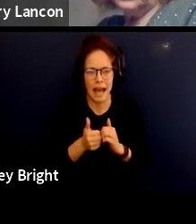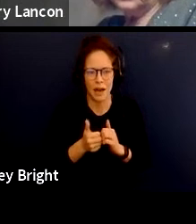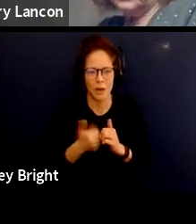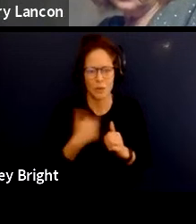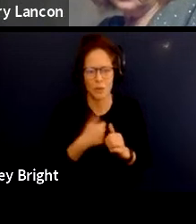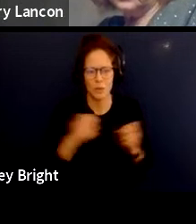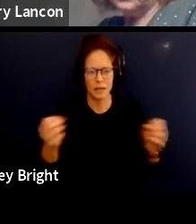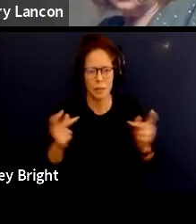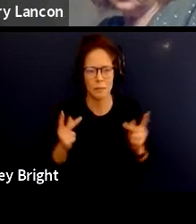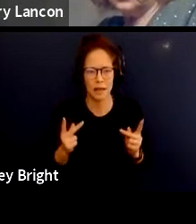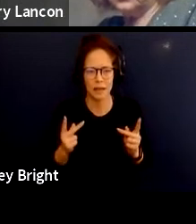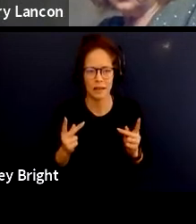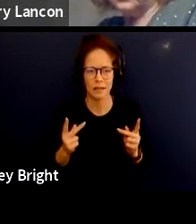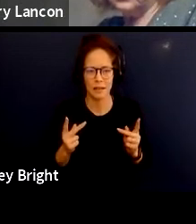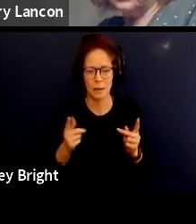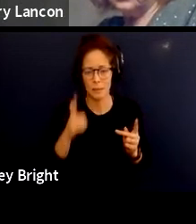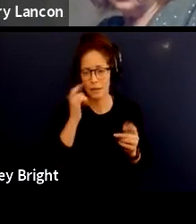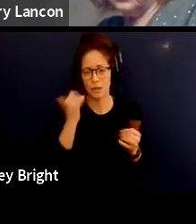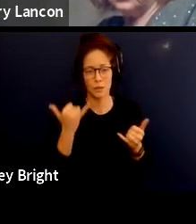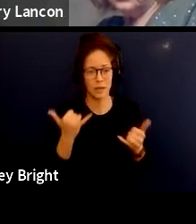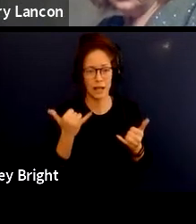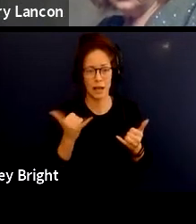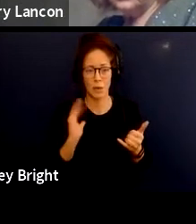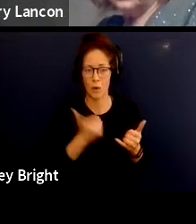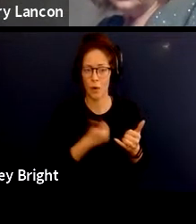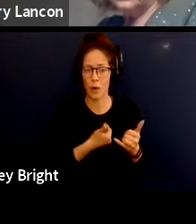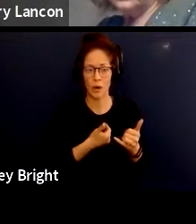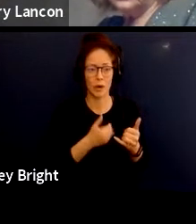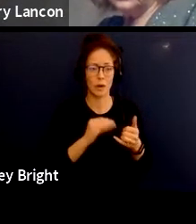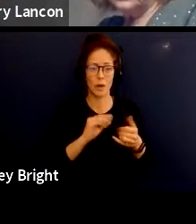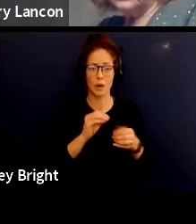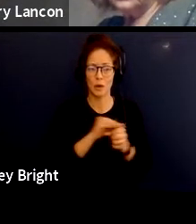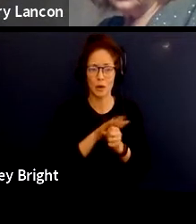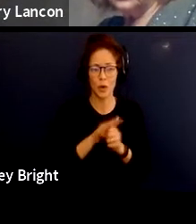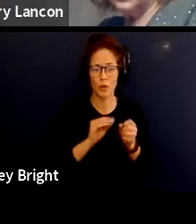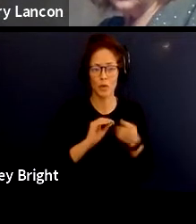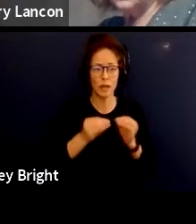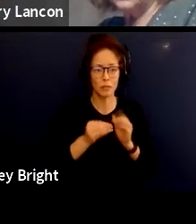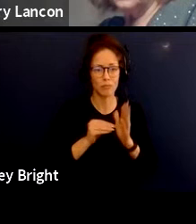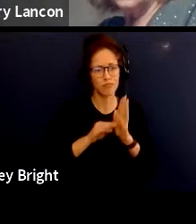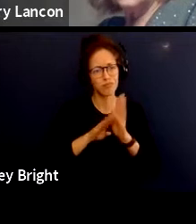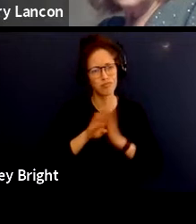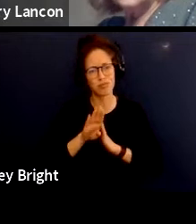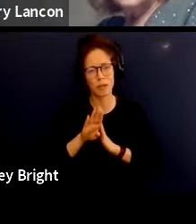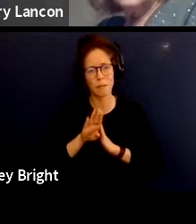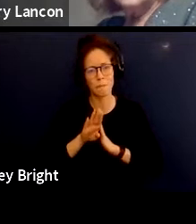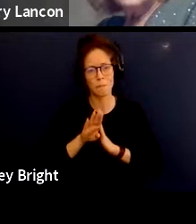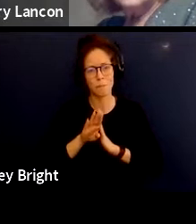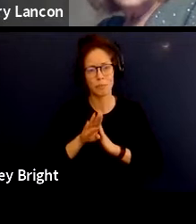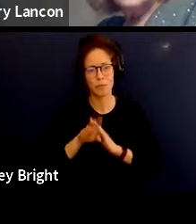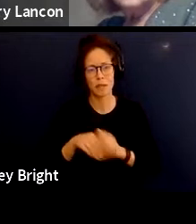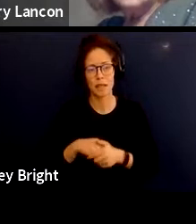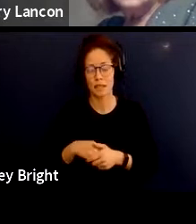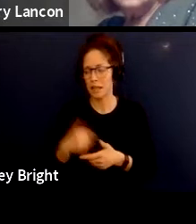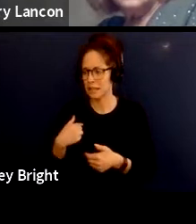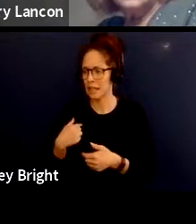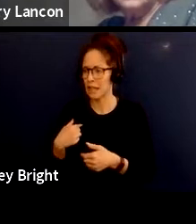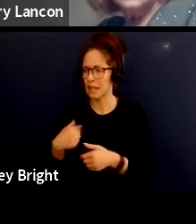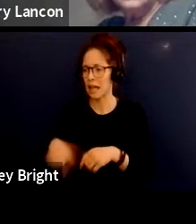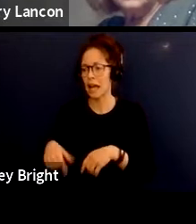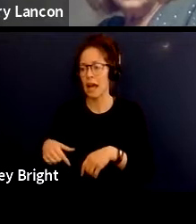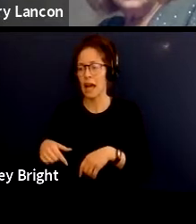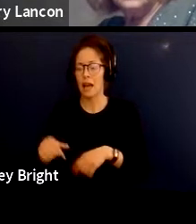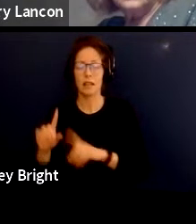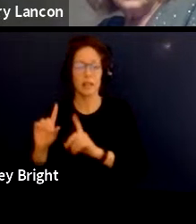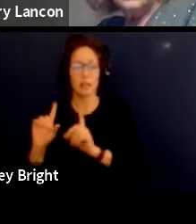our numbers are outrageous. And my students, I always ask, hey, what did you do last weekend? They're meeting, they're having